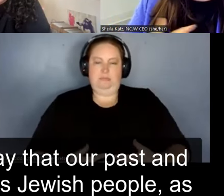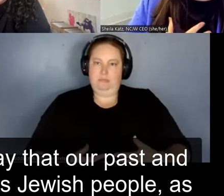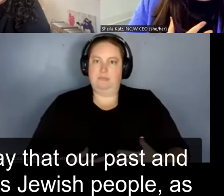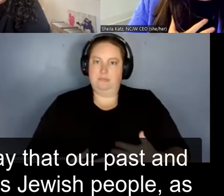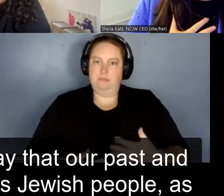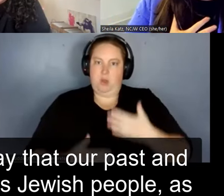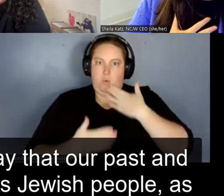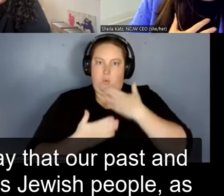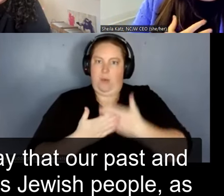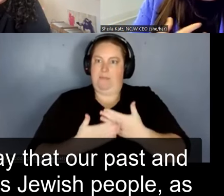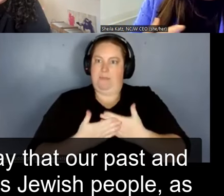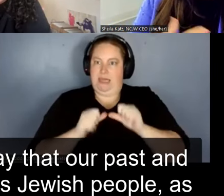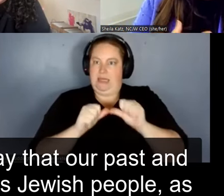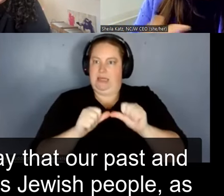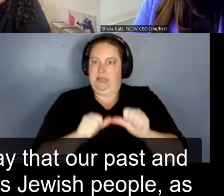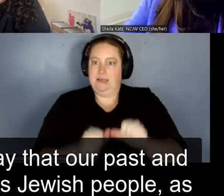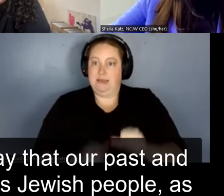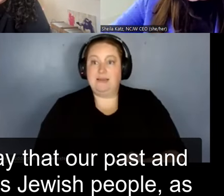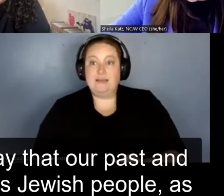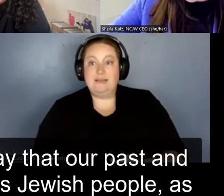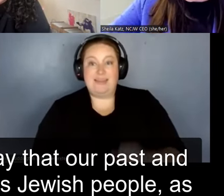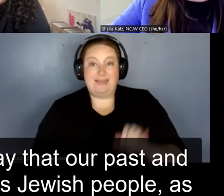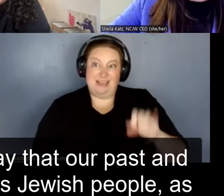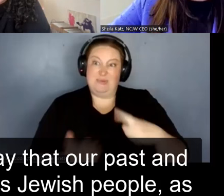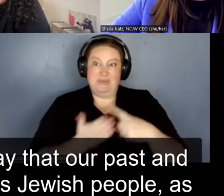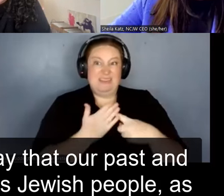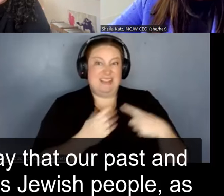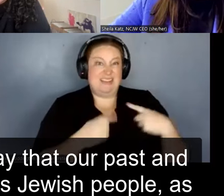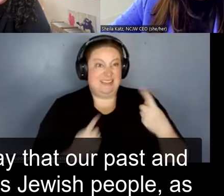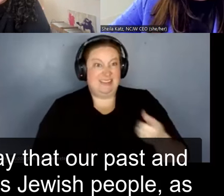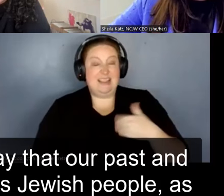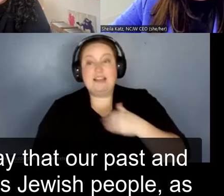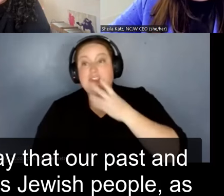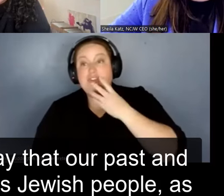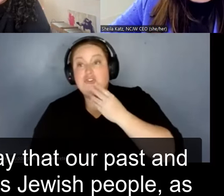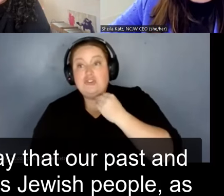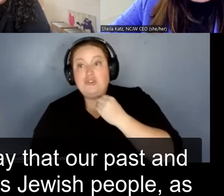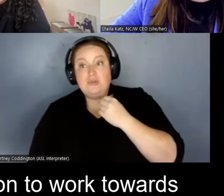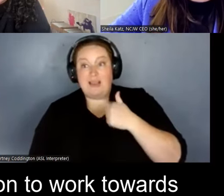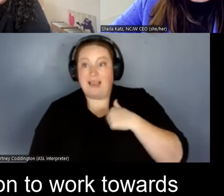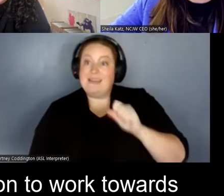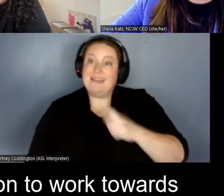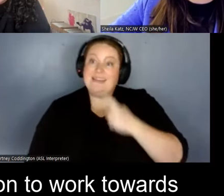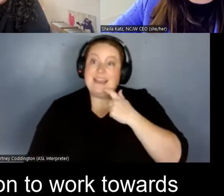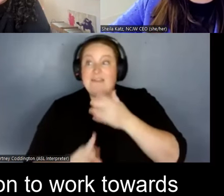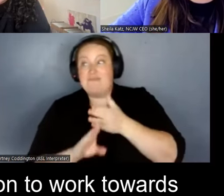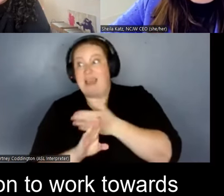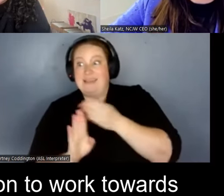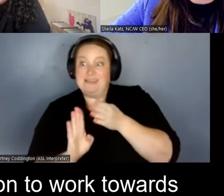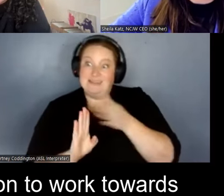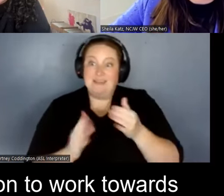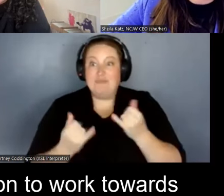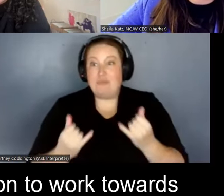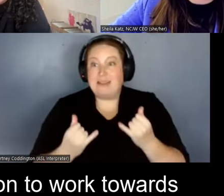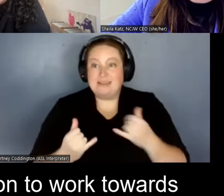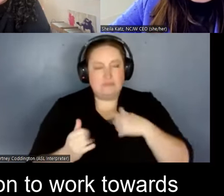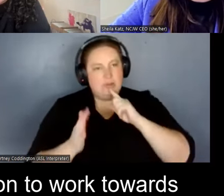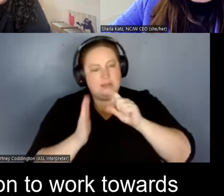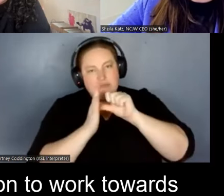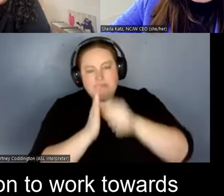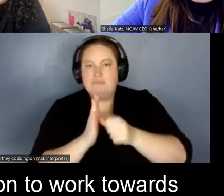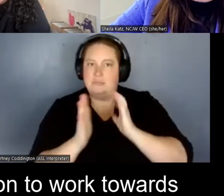And as a Jew, I could say that our past and present experiences as Jewish people, as Jews, underscore our obligation to